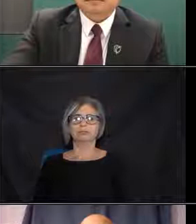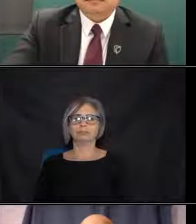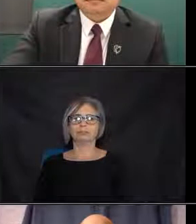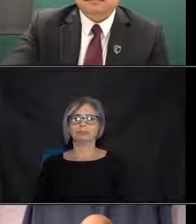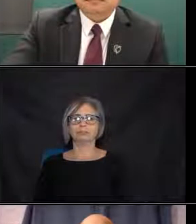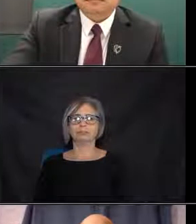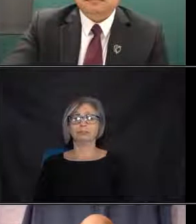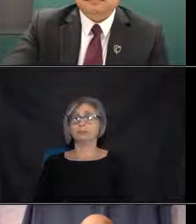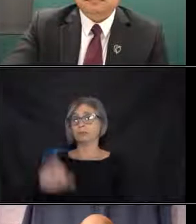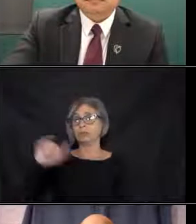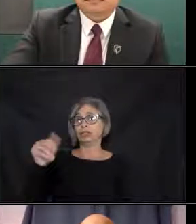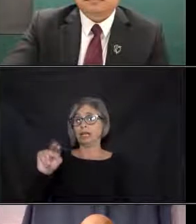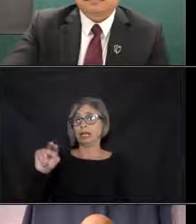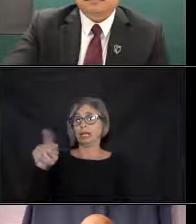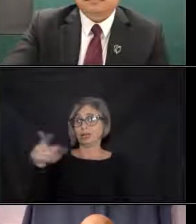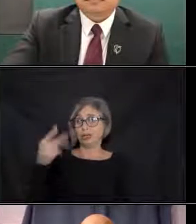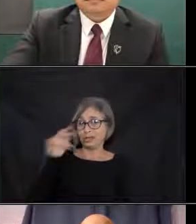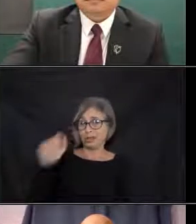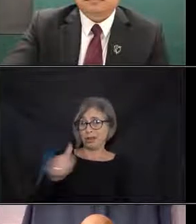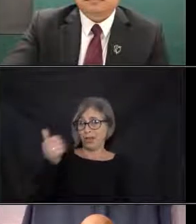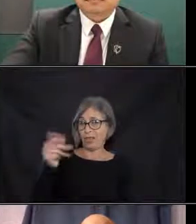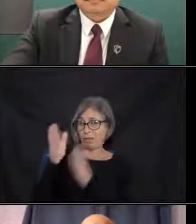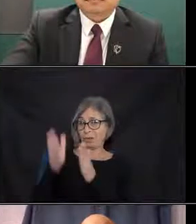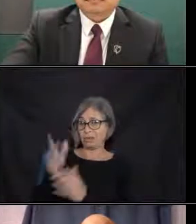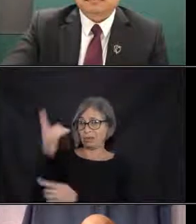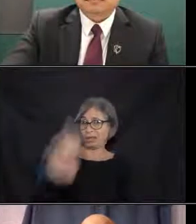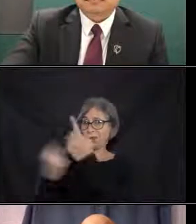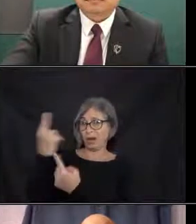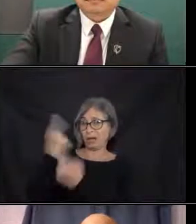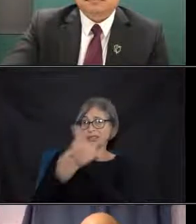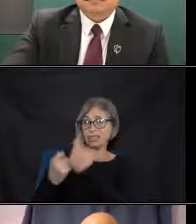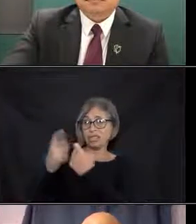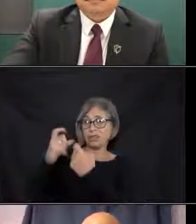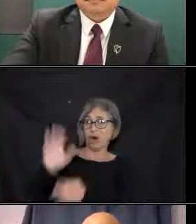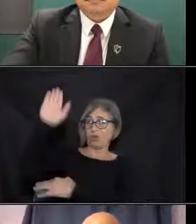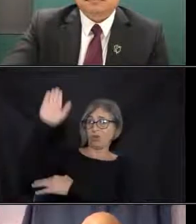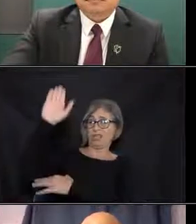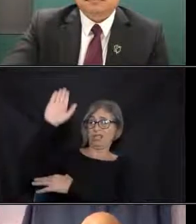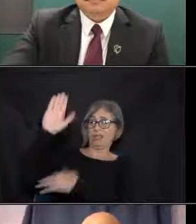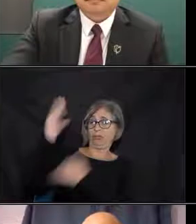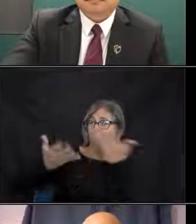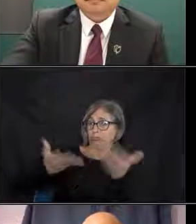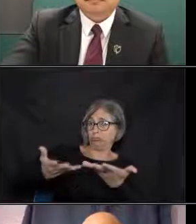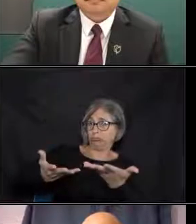And John, do you see anyone else asking a question or raising a hand?